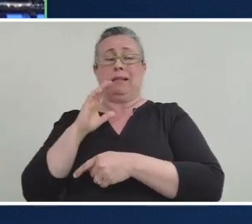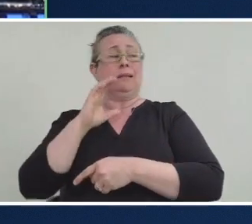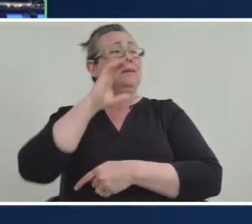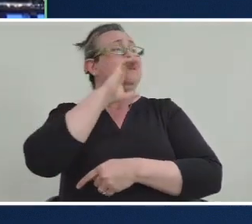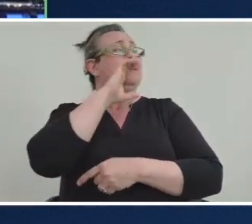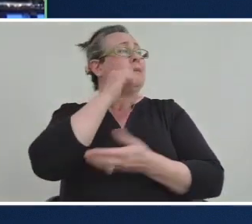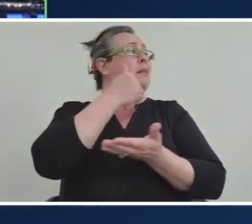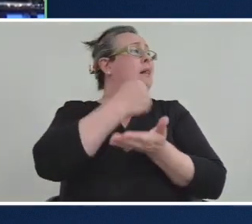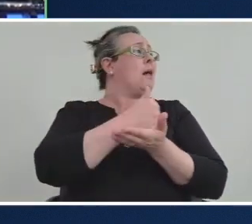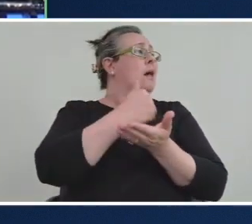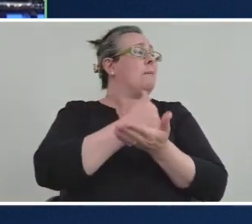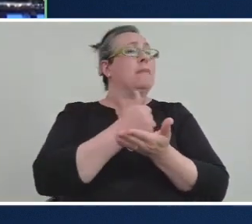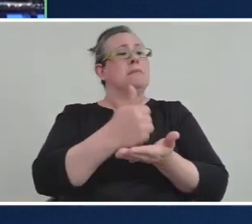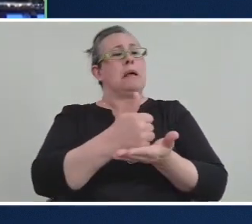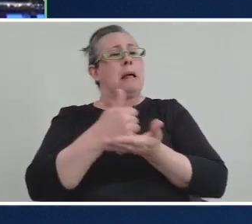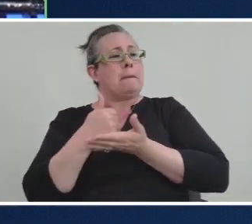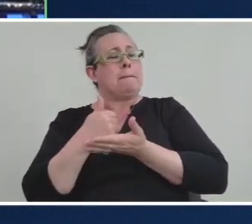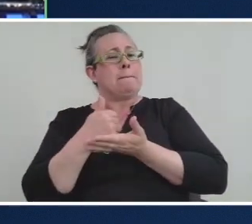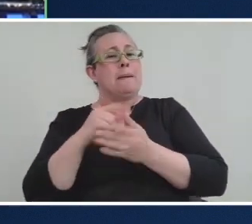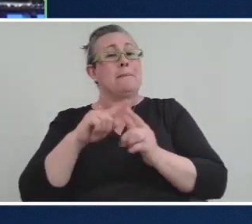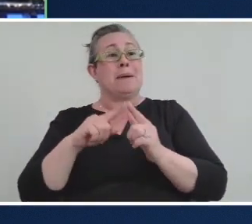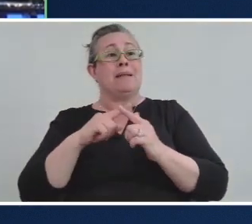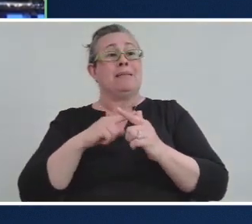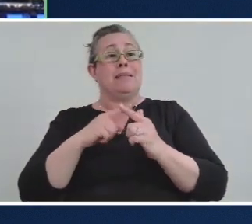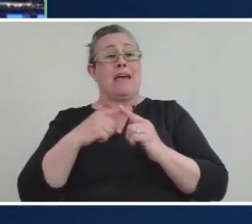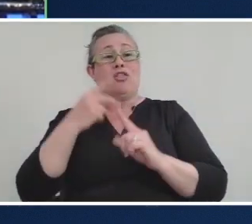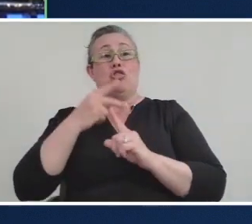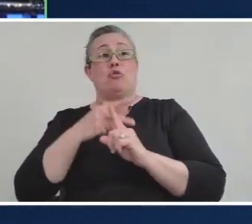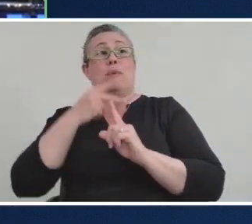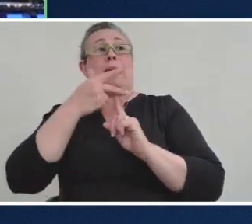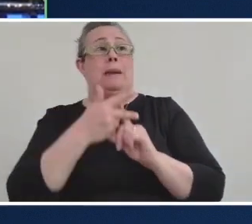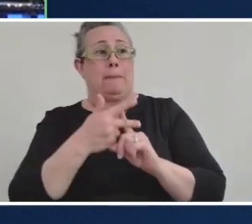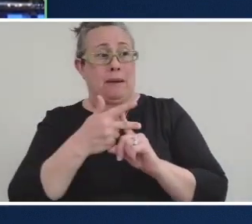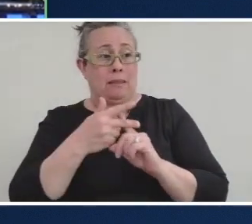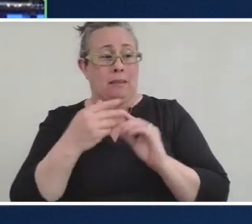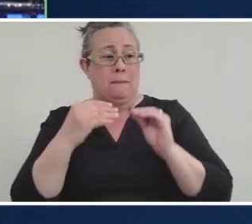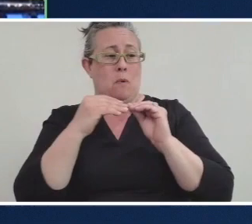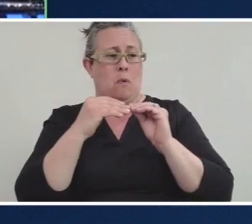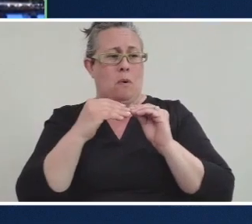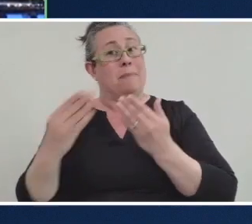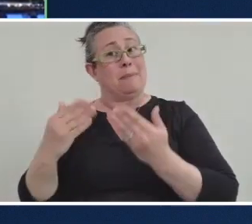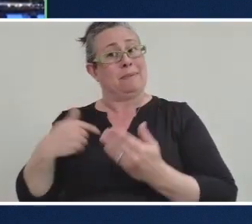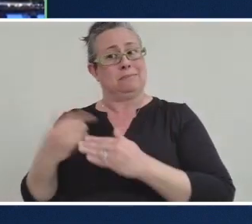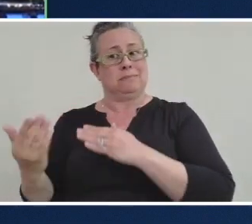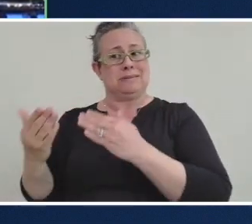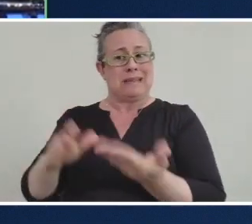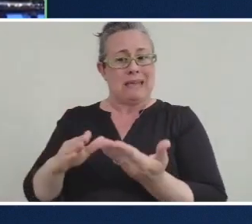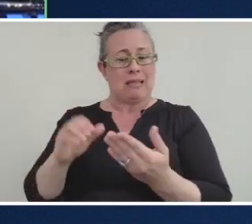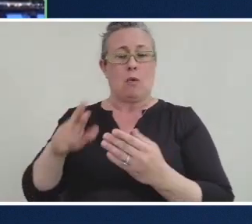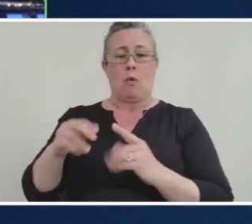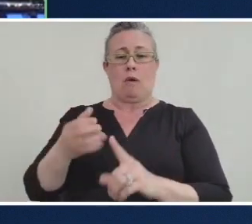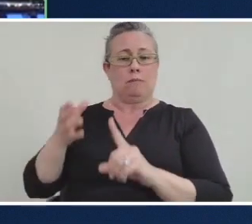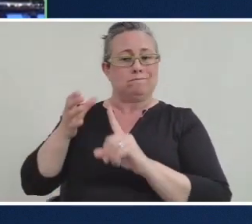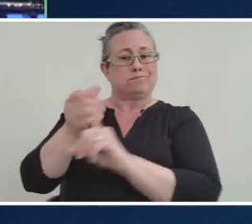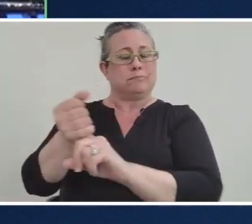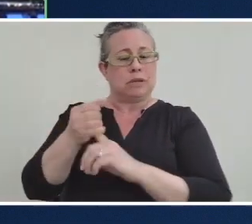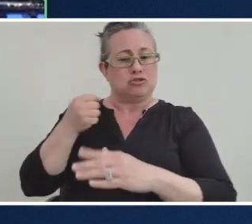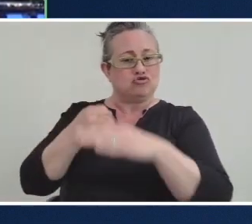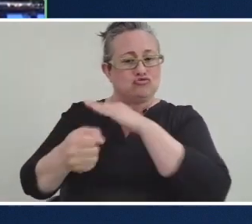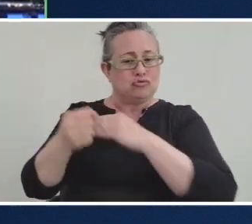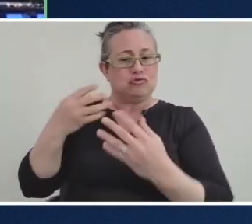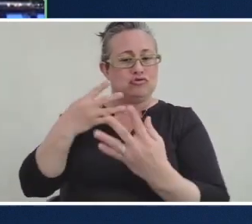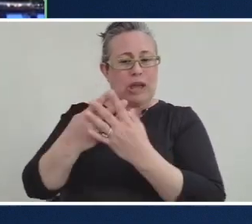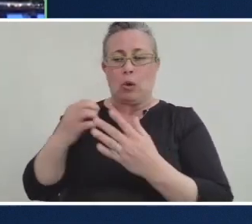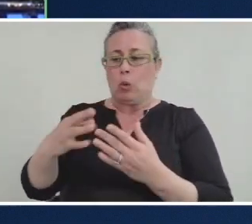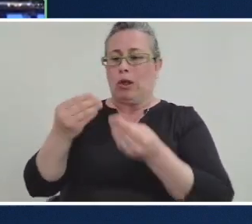will come, but 3 months later, then maybe I'll be dead, or I'll be jailed, or I will lose everything I have.